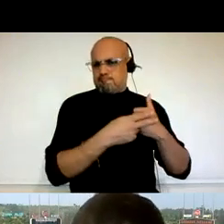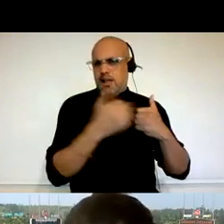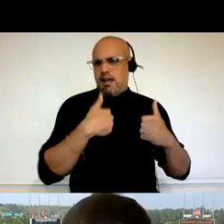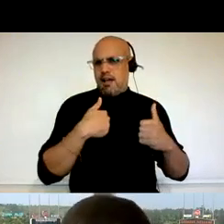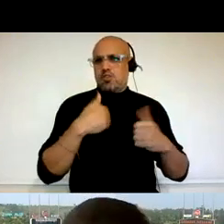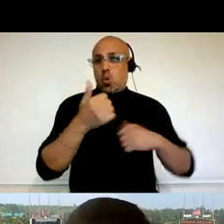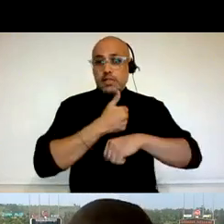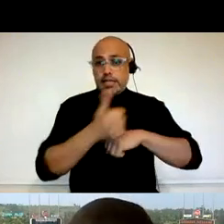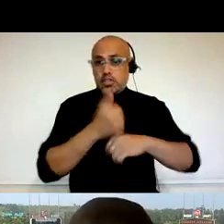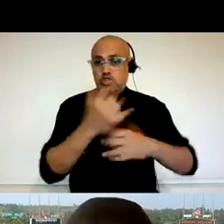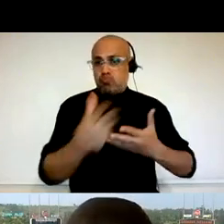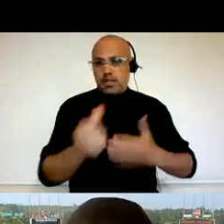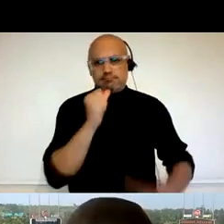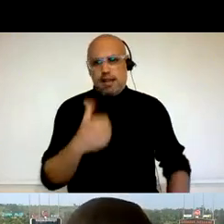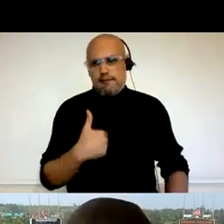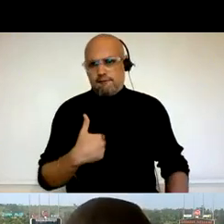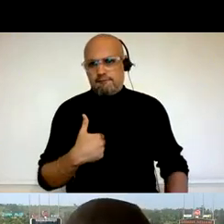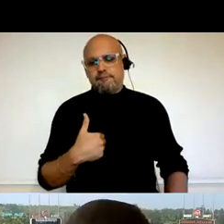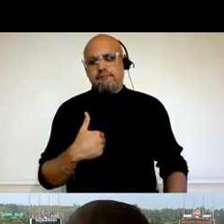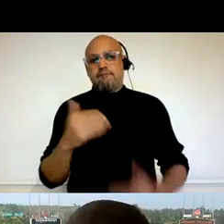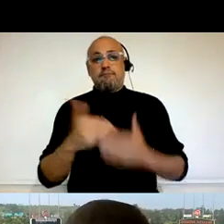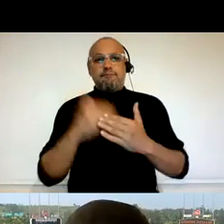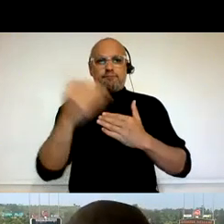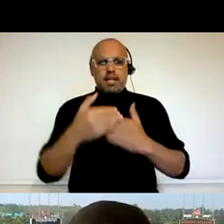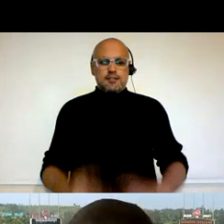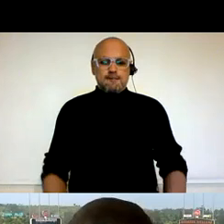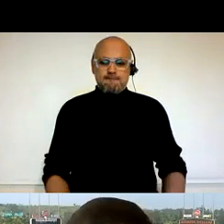out. Next slide.